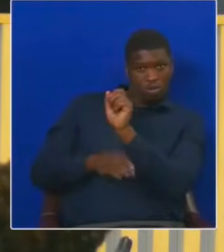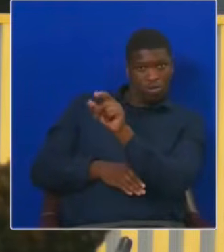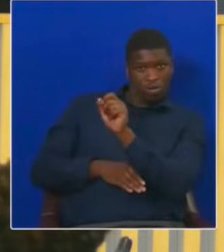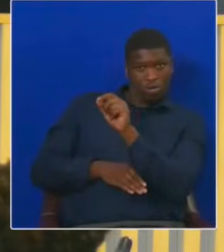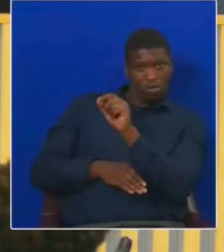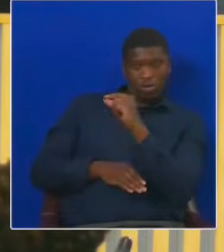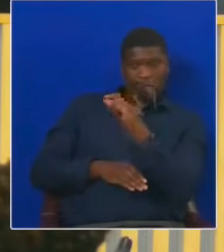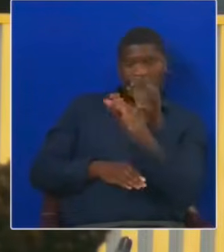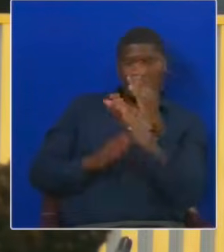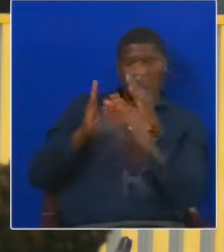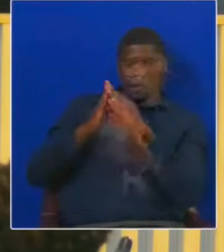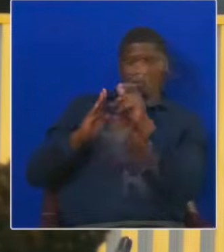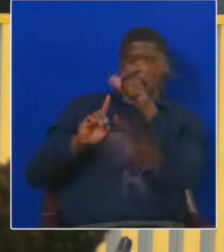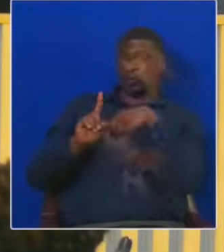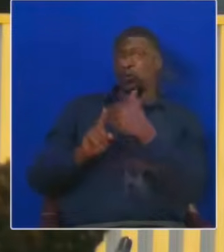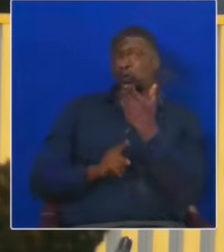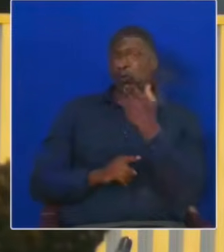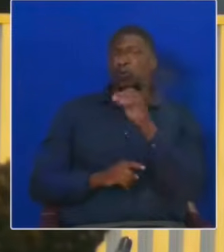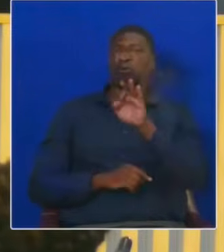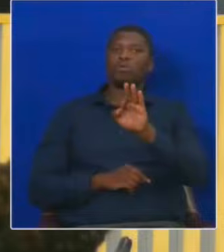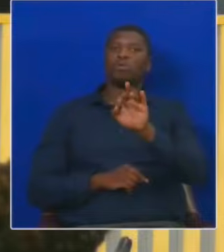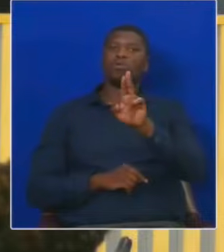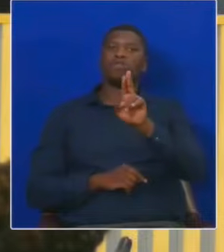where upon arrival,